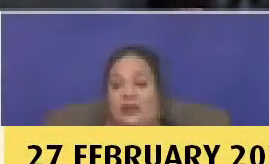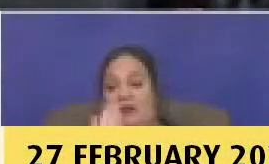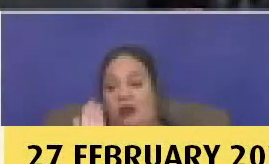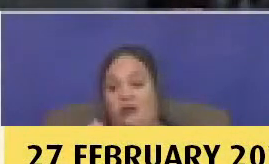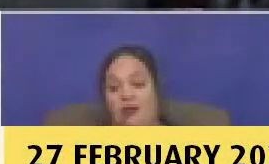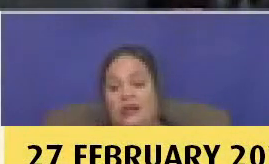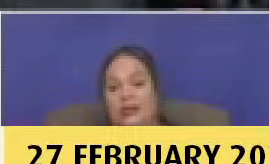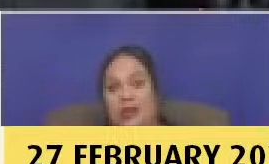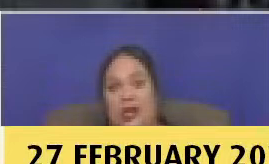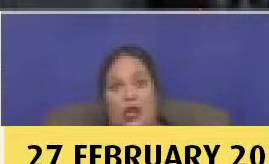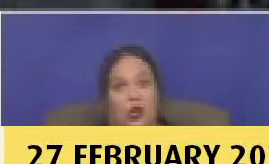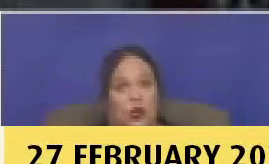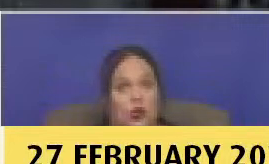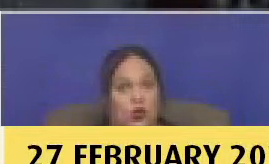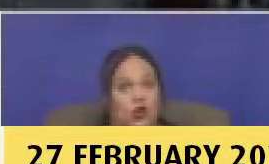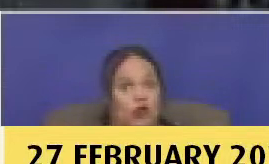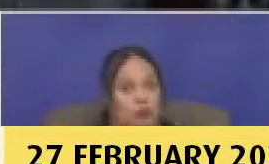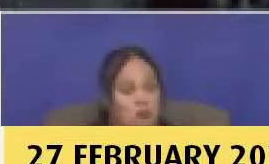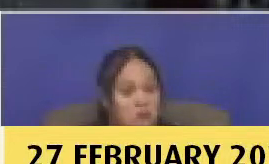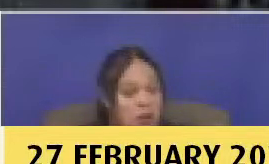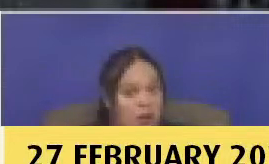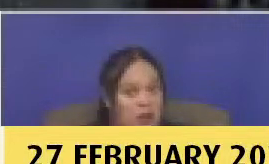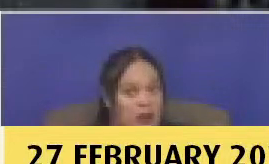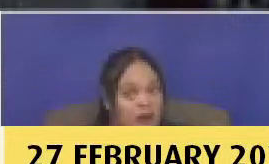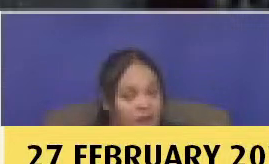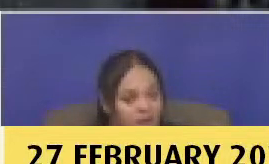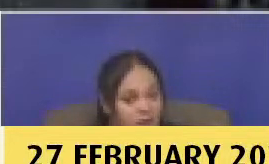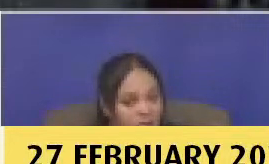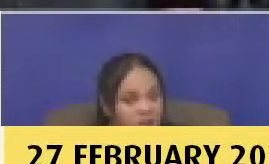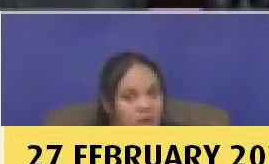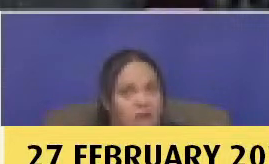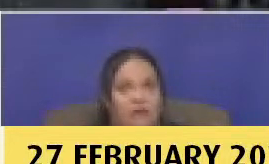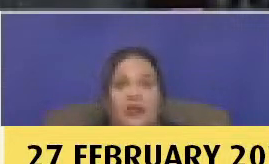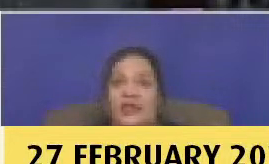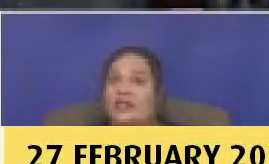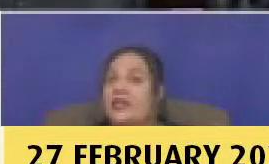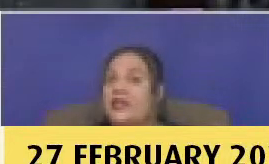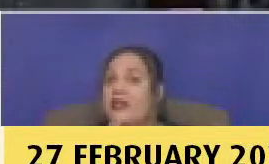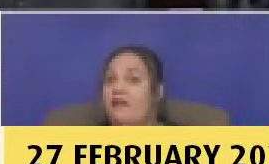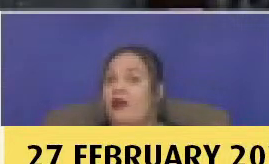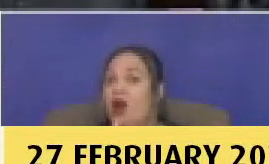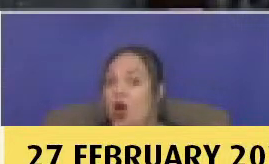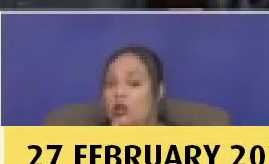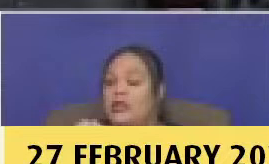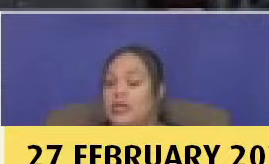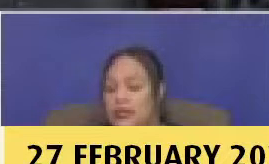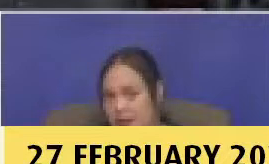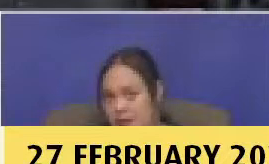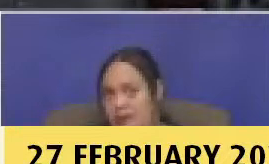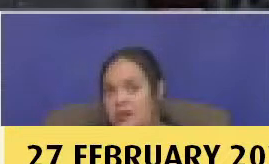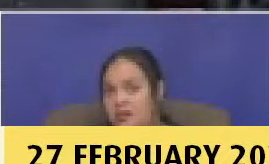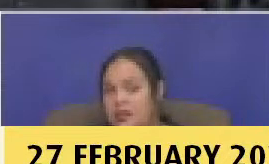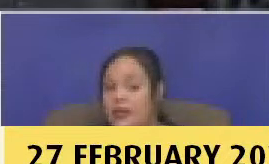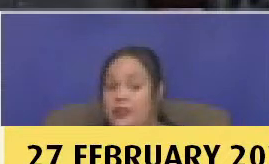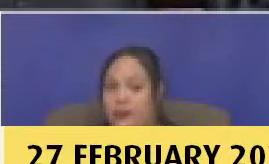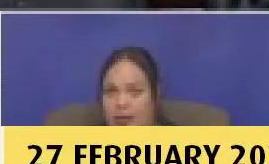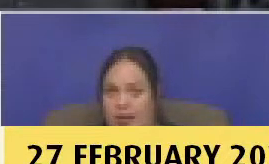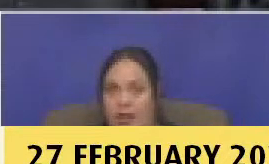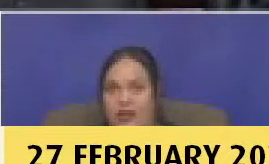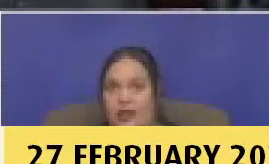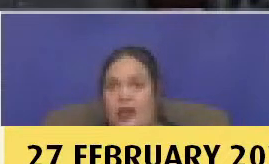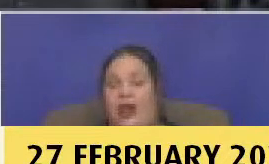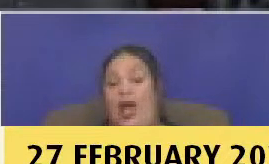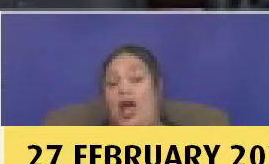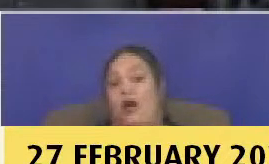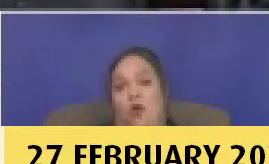is delivering its mandate? If your answer is yes, why and